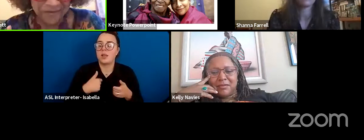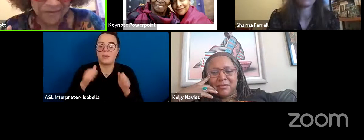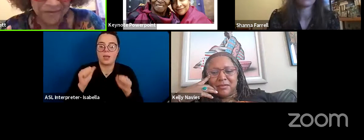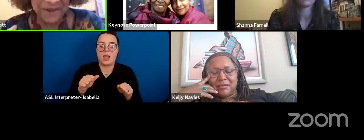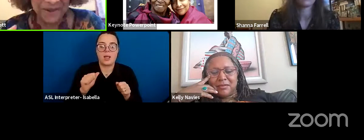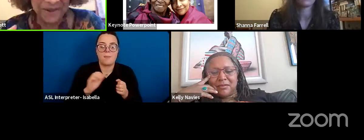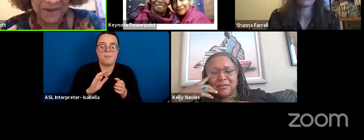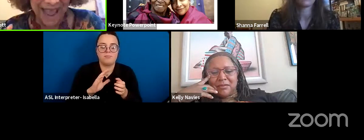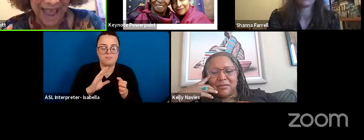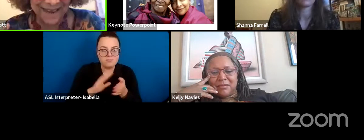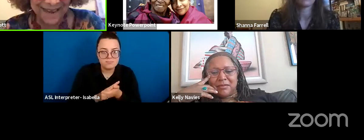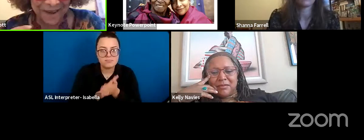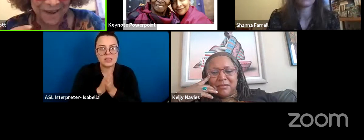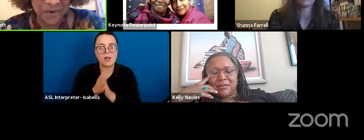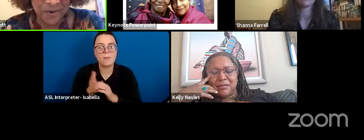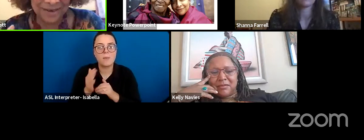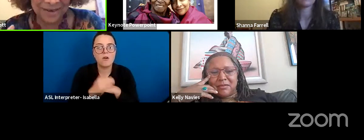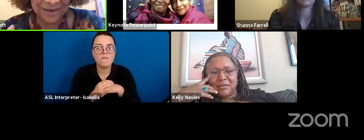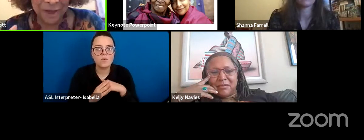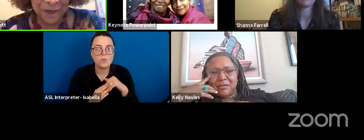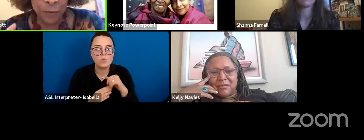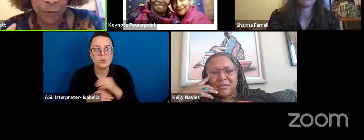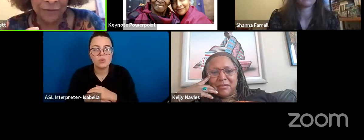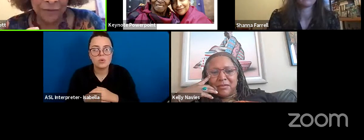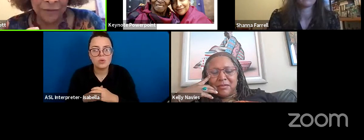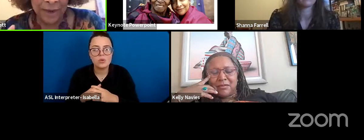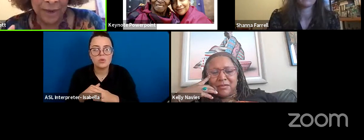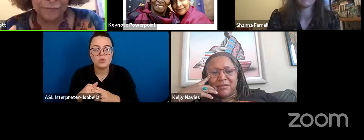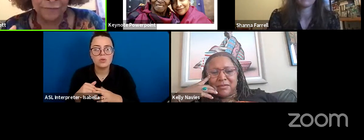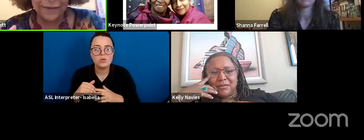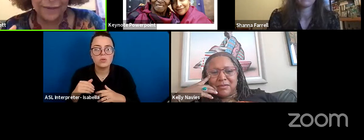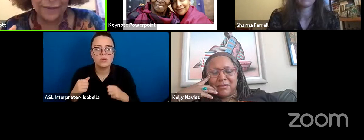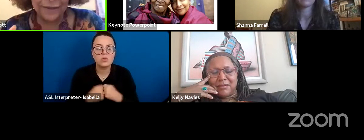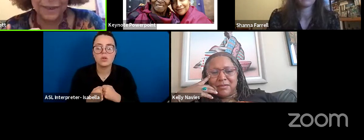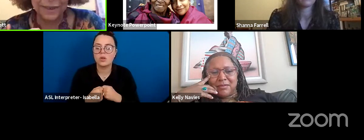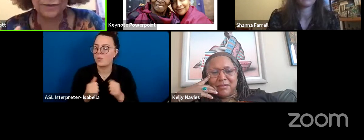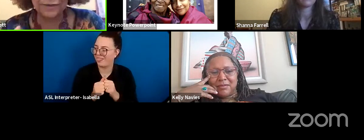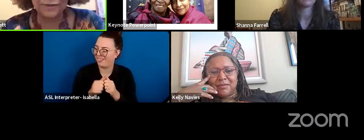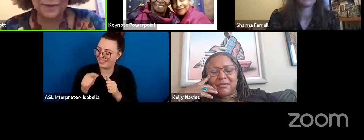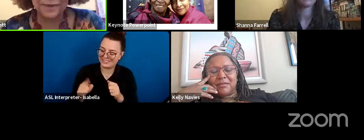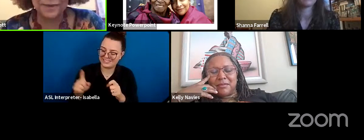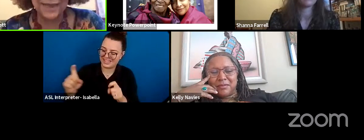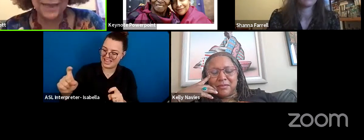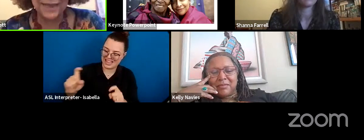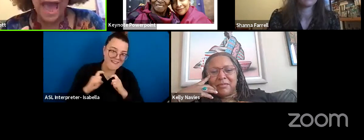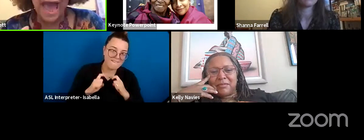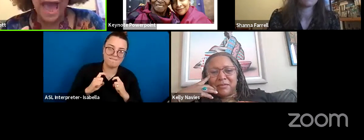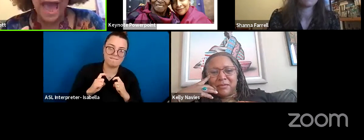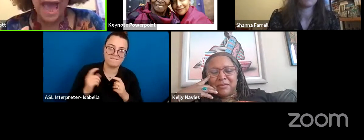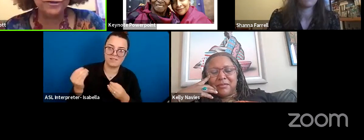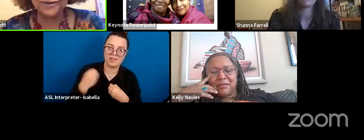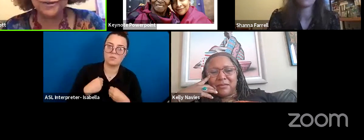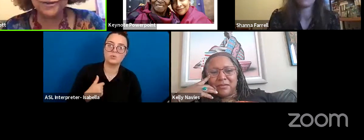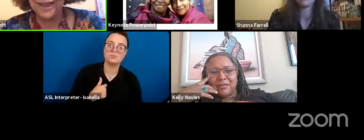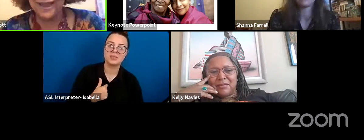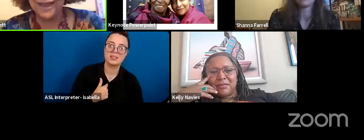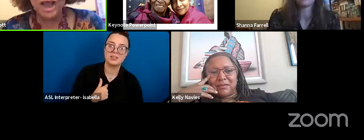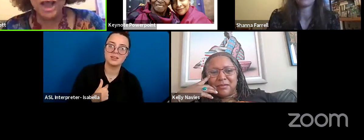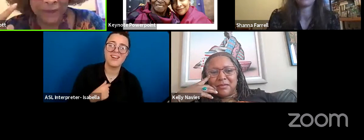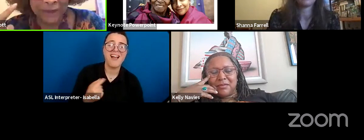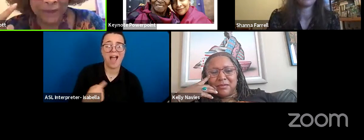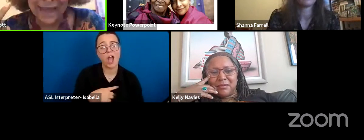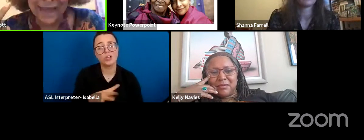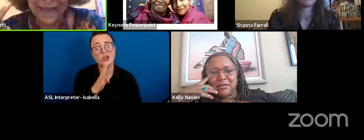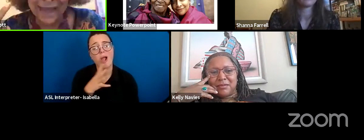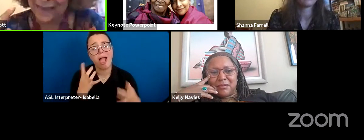comfortable and at one with this great gift that's been given to me. I talk a lot of trash.